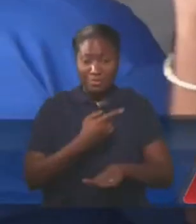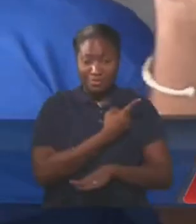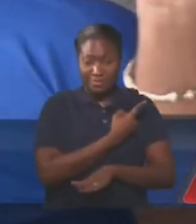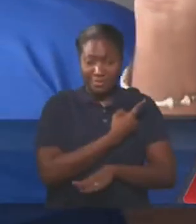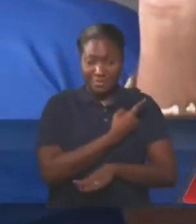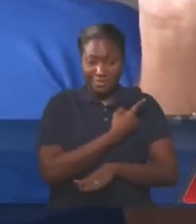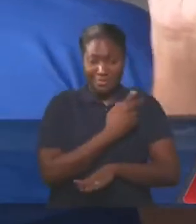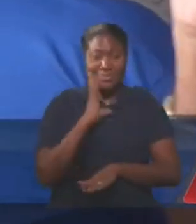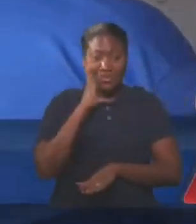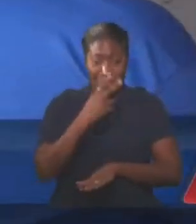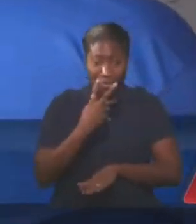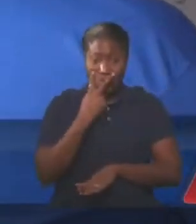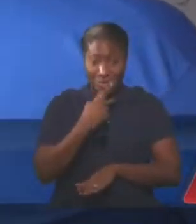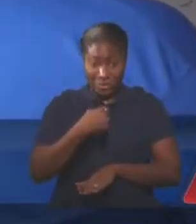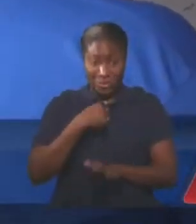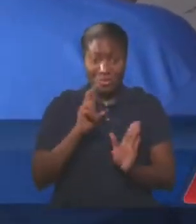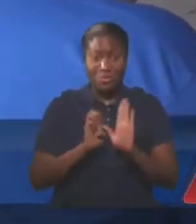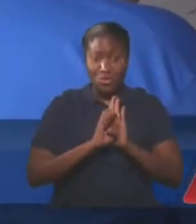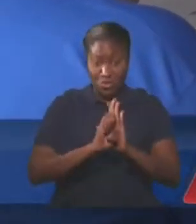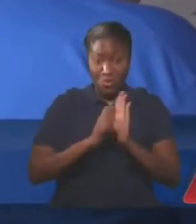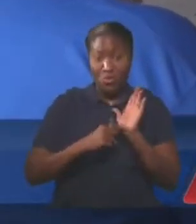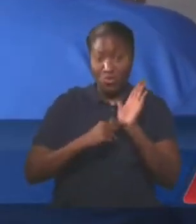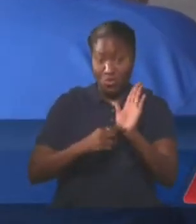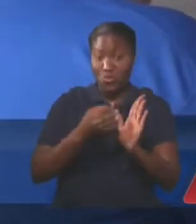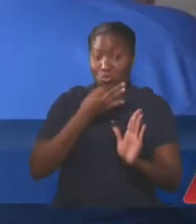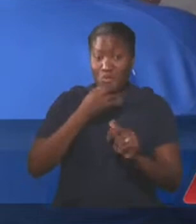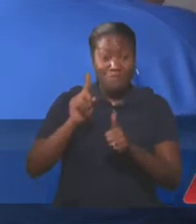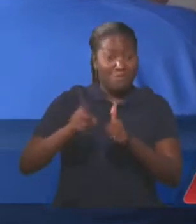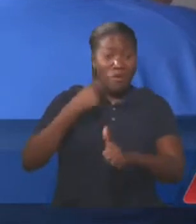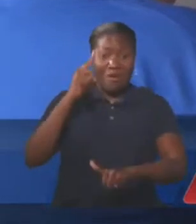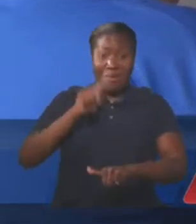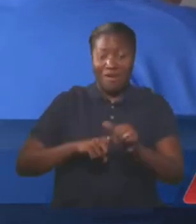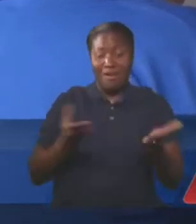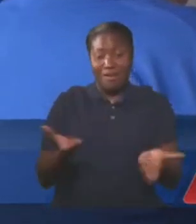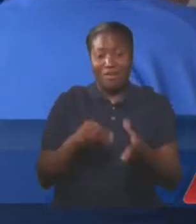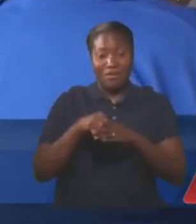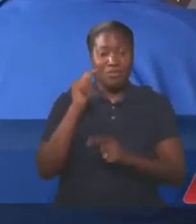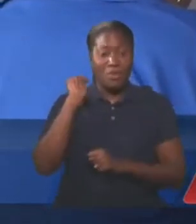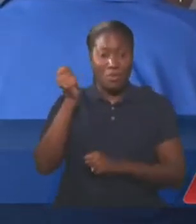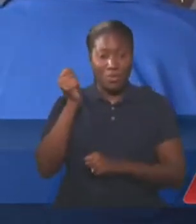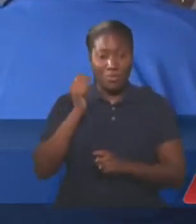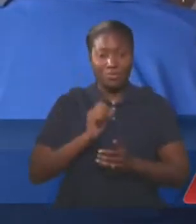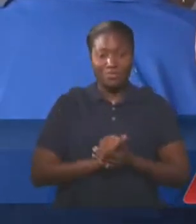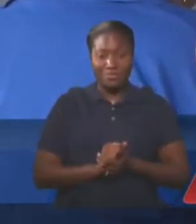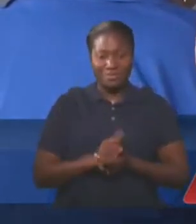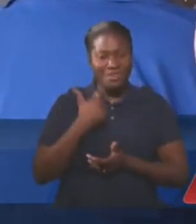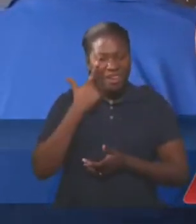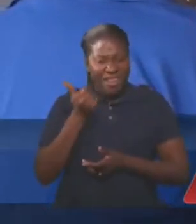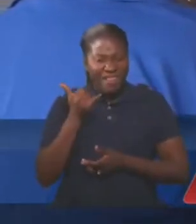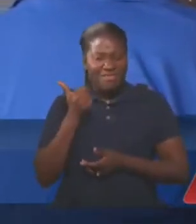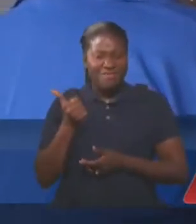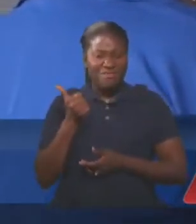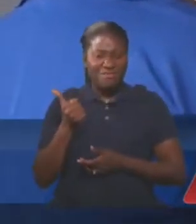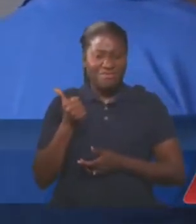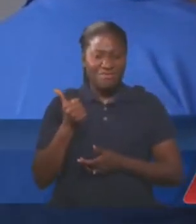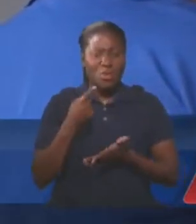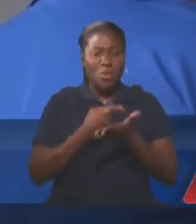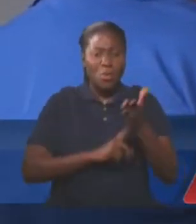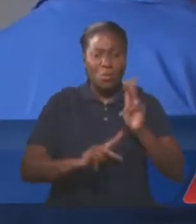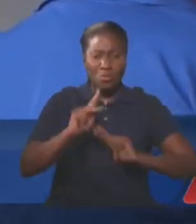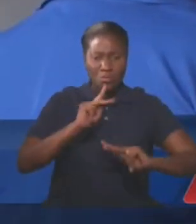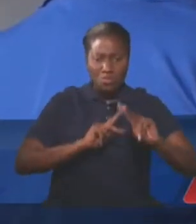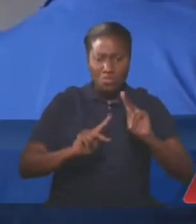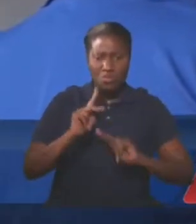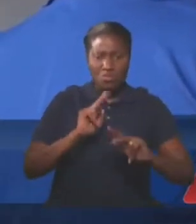which you will see me use in a short while. We have never used this before in Trinidad and Tobago. It's similar to what people might